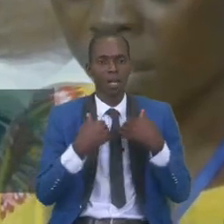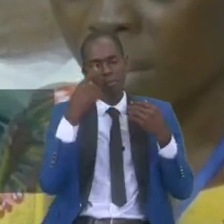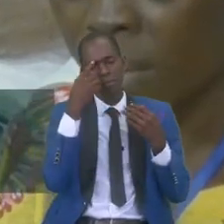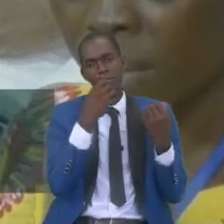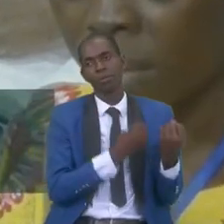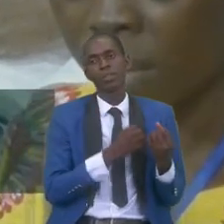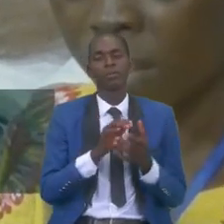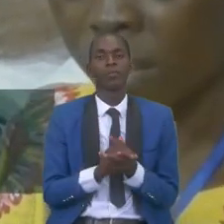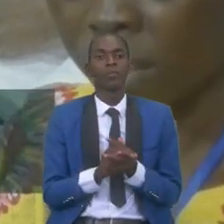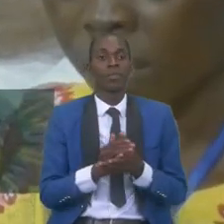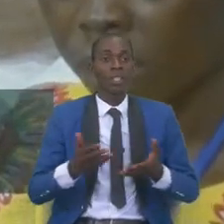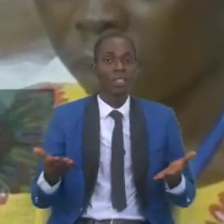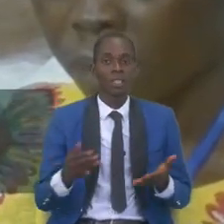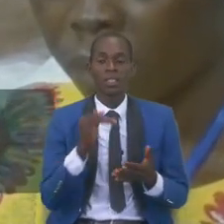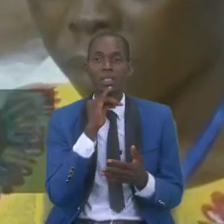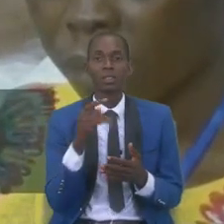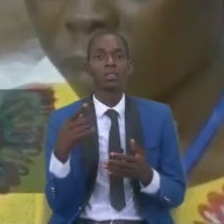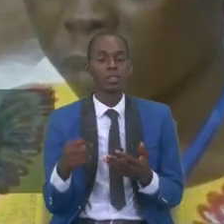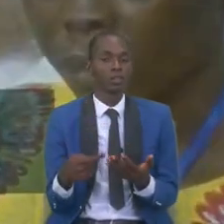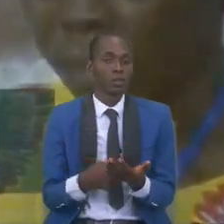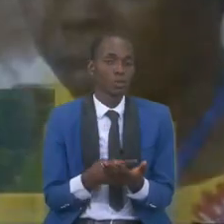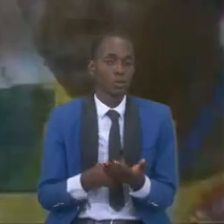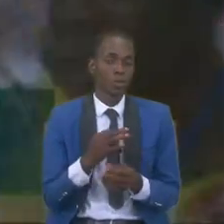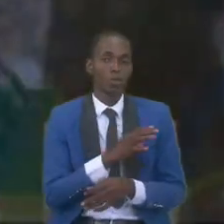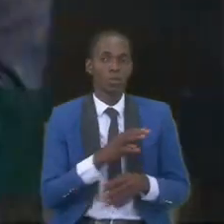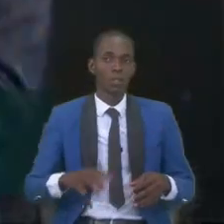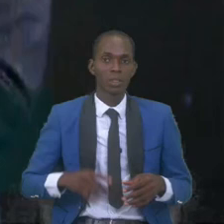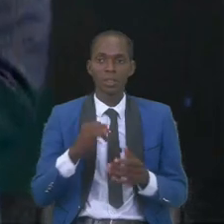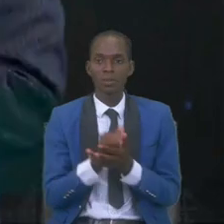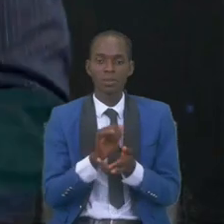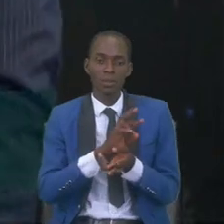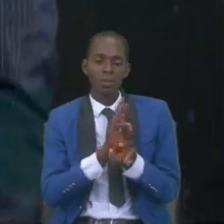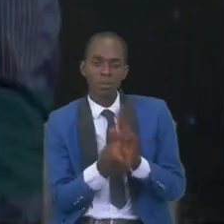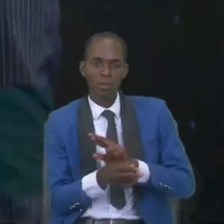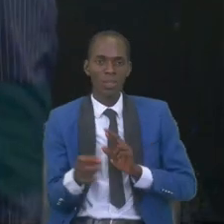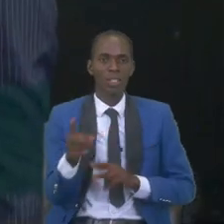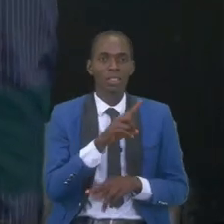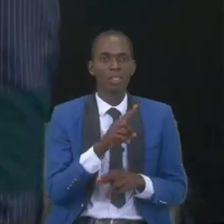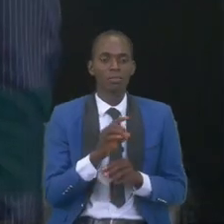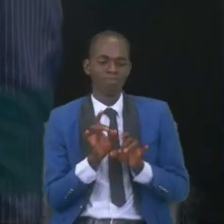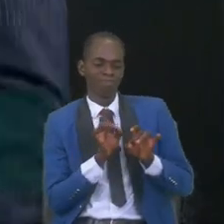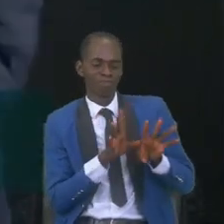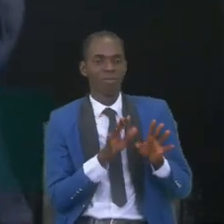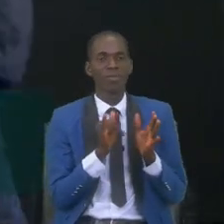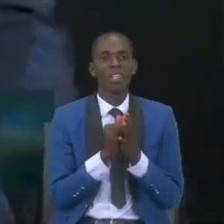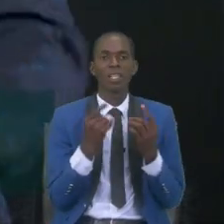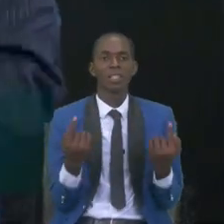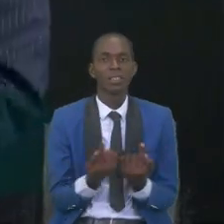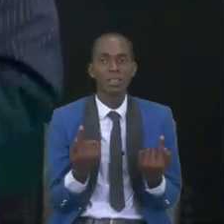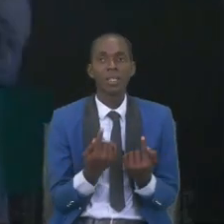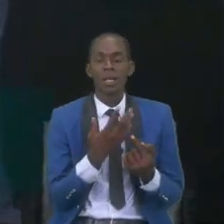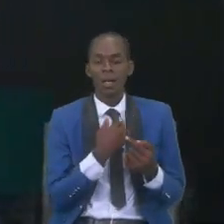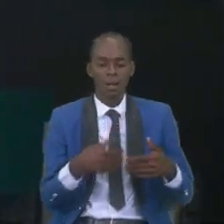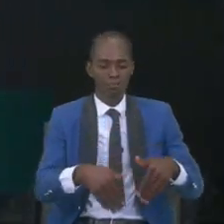of Jesus Christ. Repent ye, turn away from sin, hate that sin, and bury